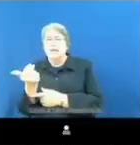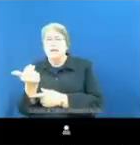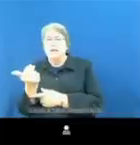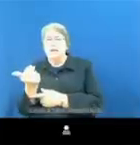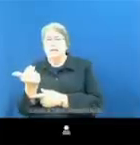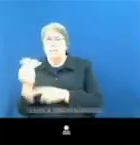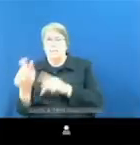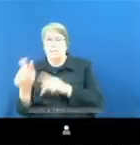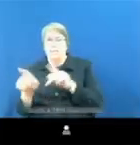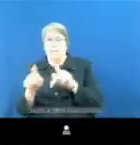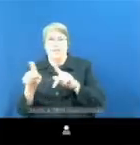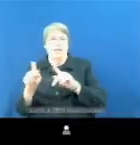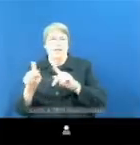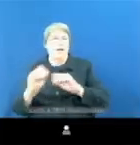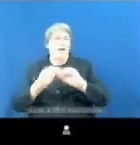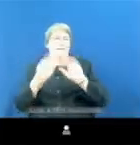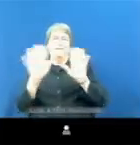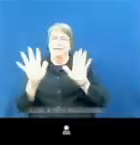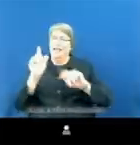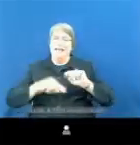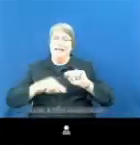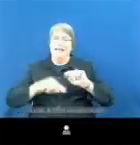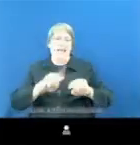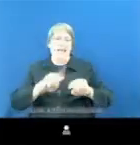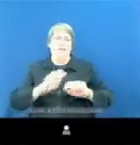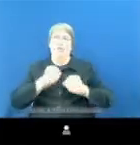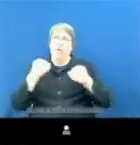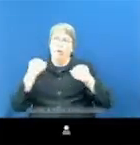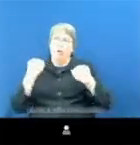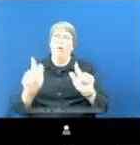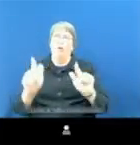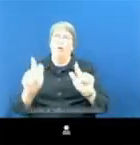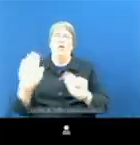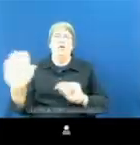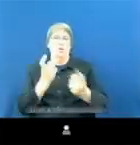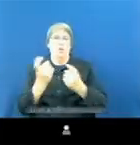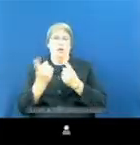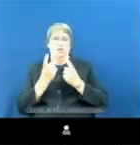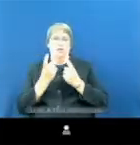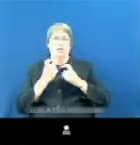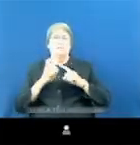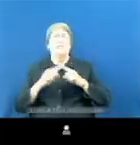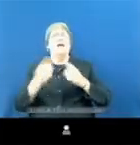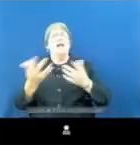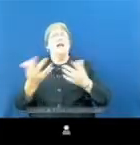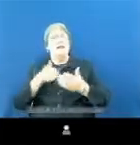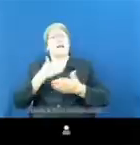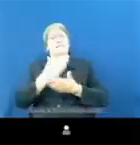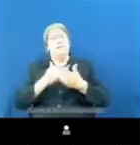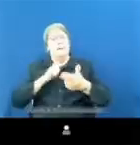we obviously won't get to all the questions, but I do want to have some interaction.